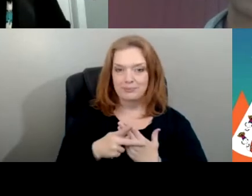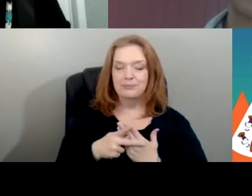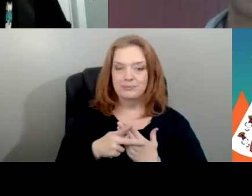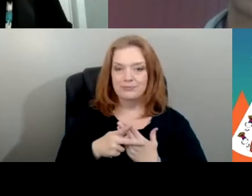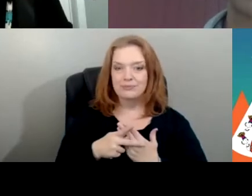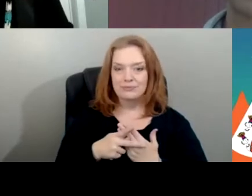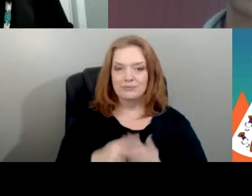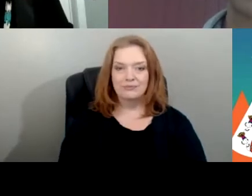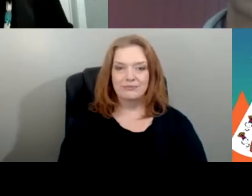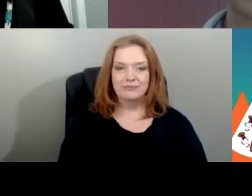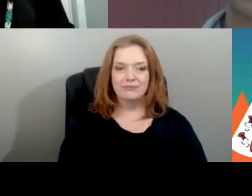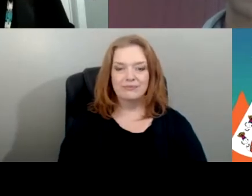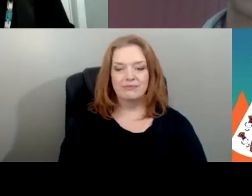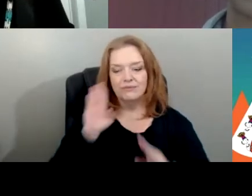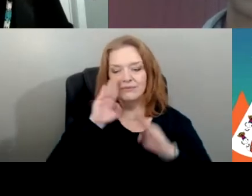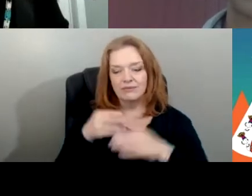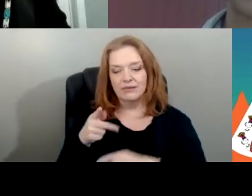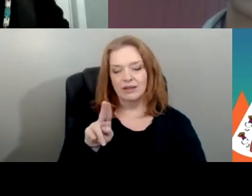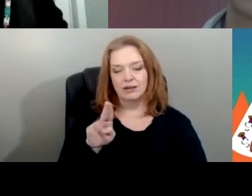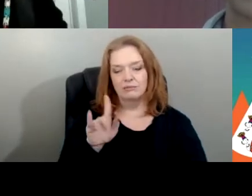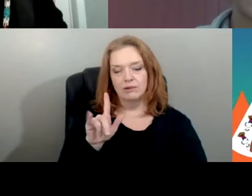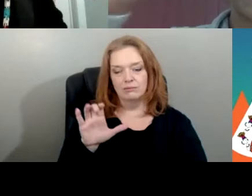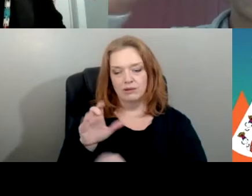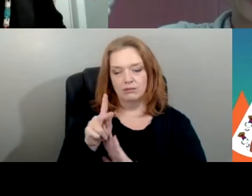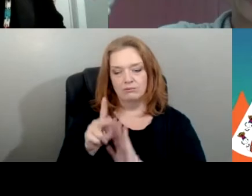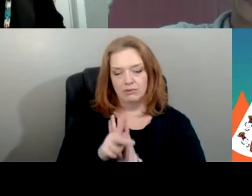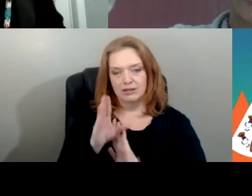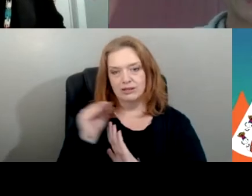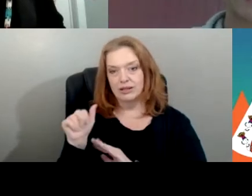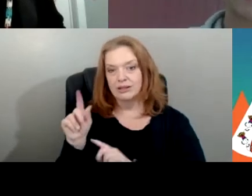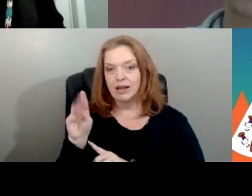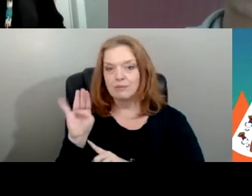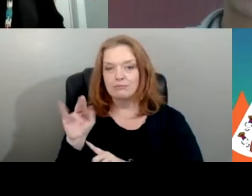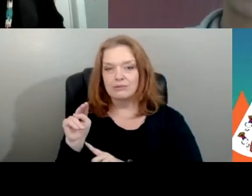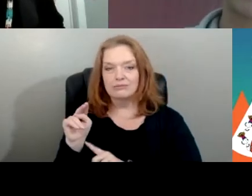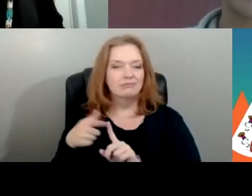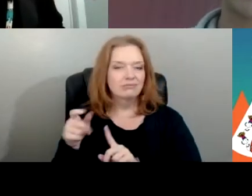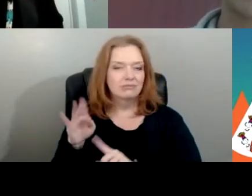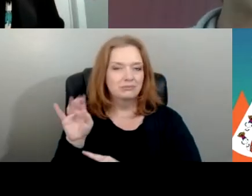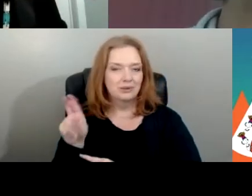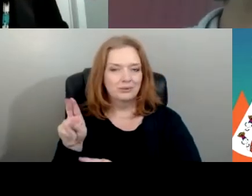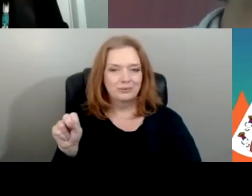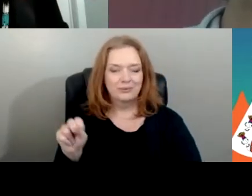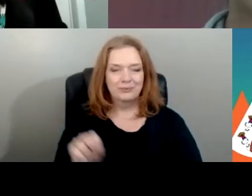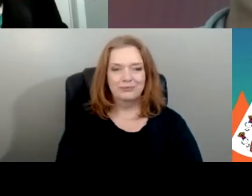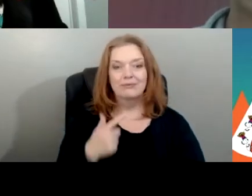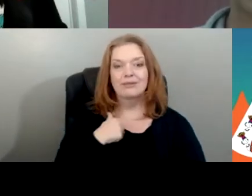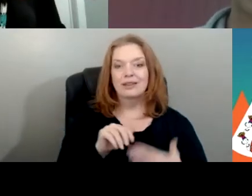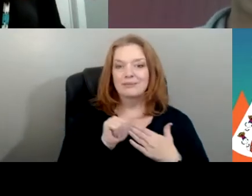program with public policy and administration at Boise State University. I am also the lead